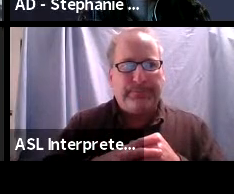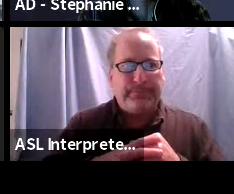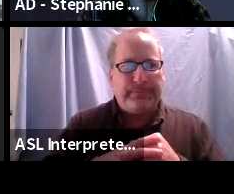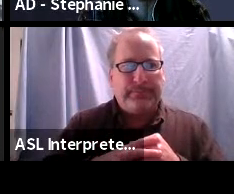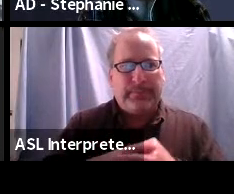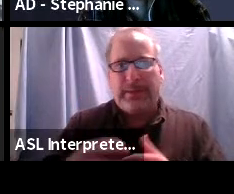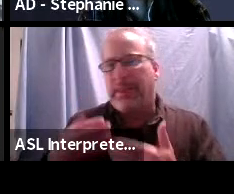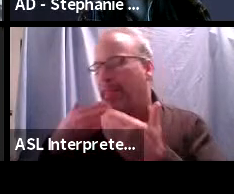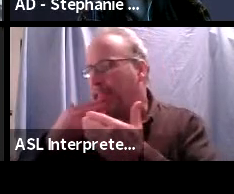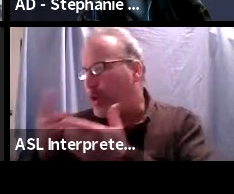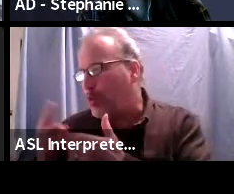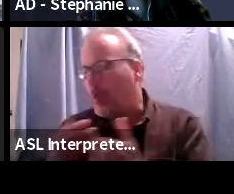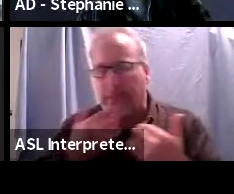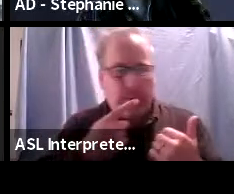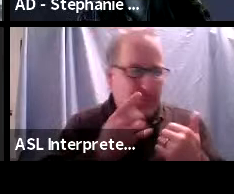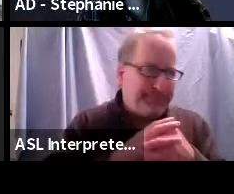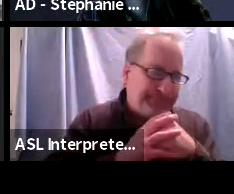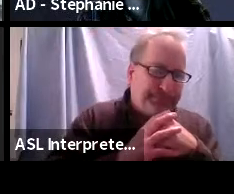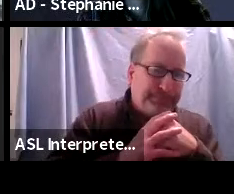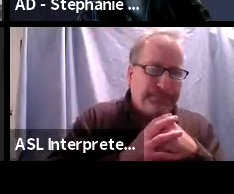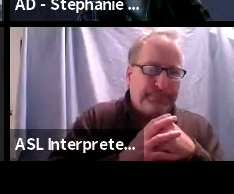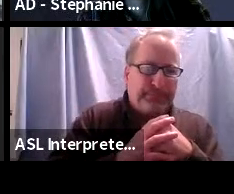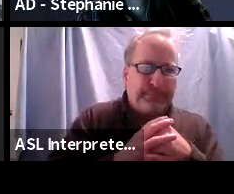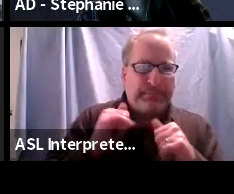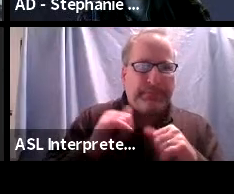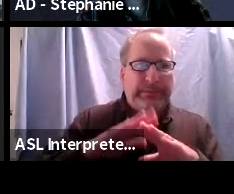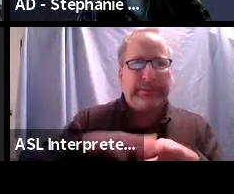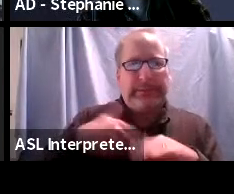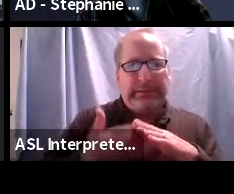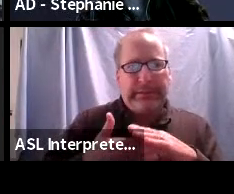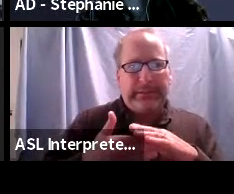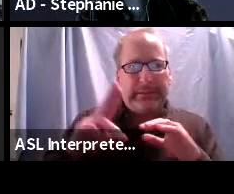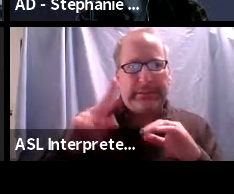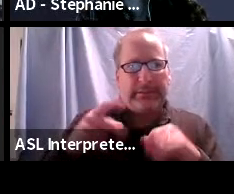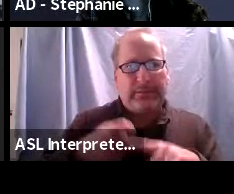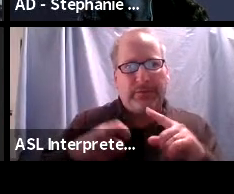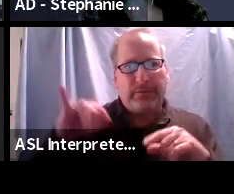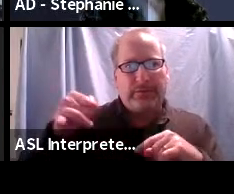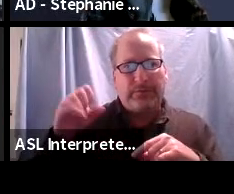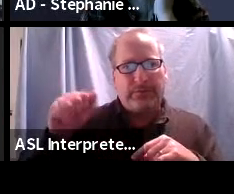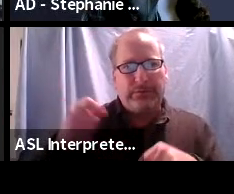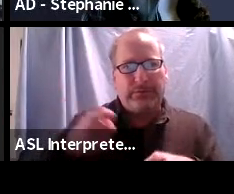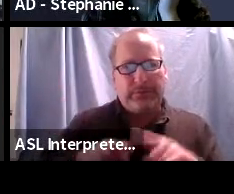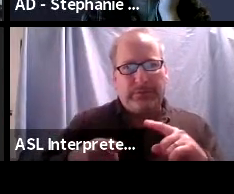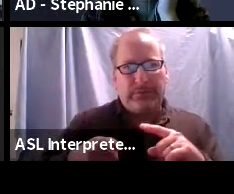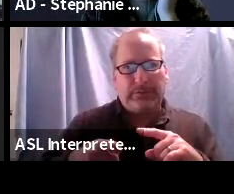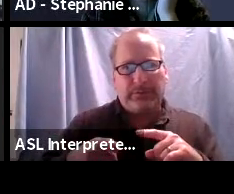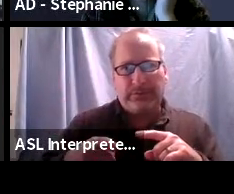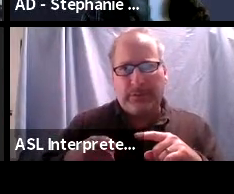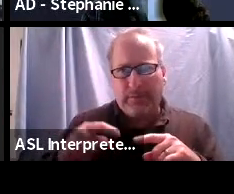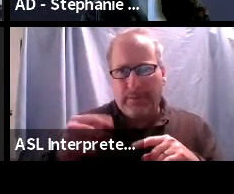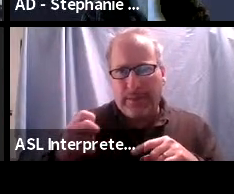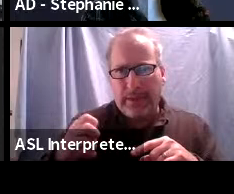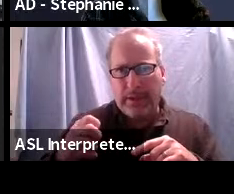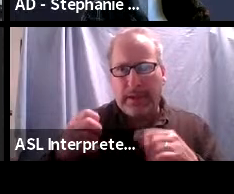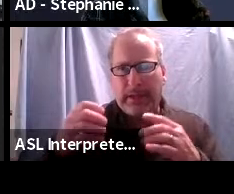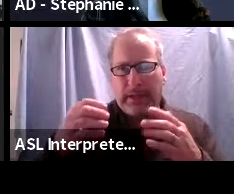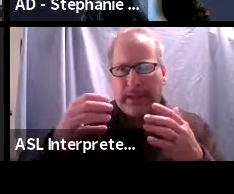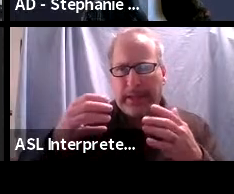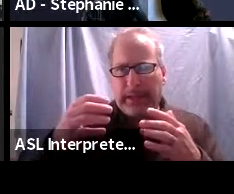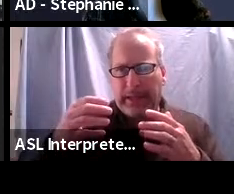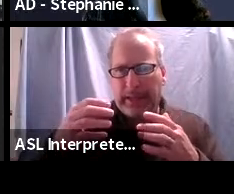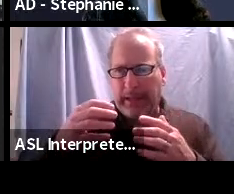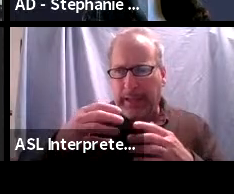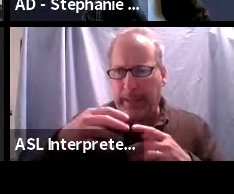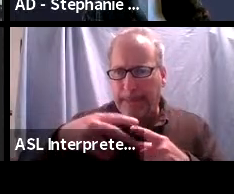Thank you both. And then the next update is actually from you, Jessica, around the EV mechanic training and the subcommittee